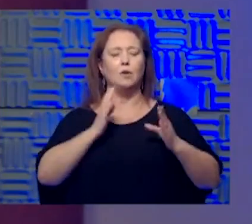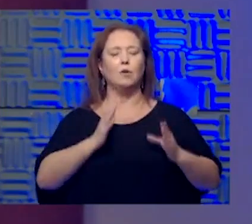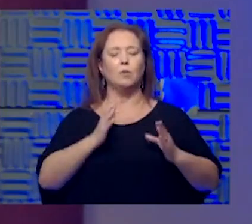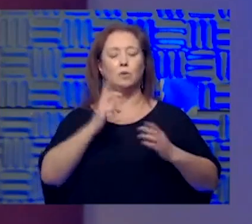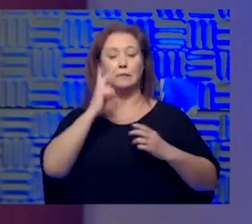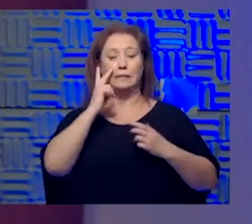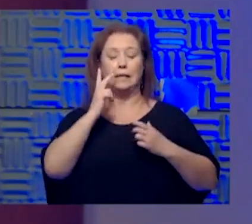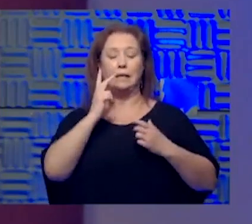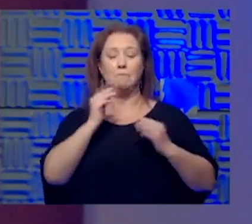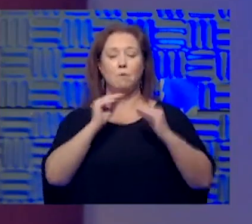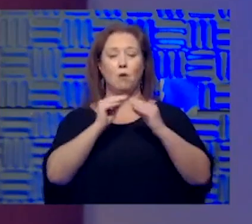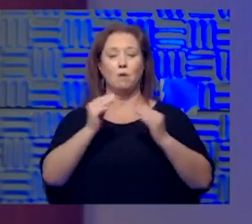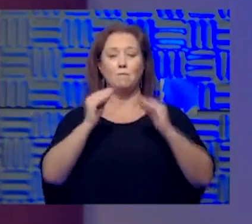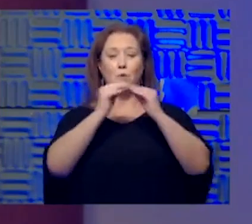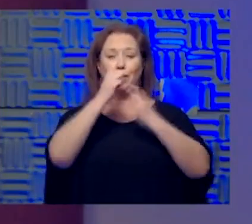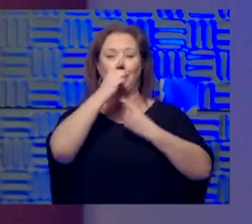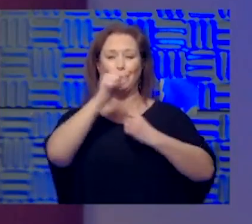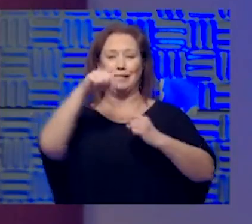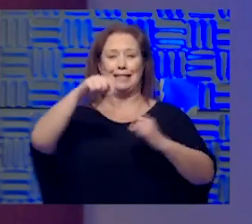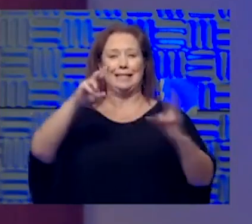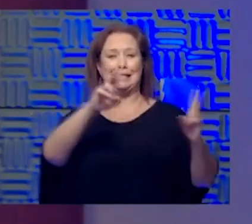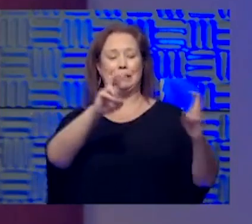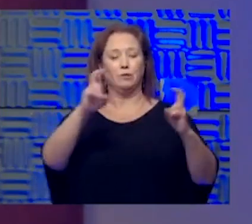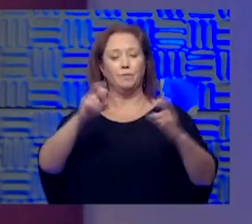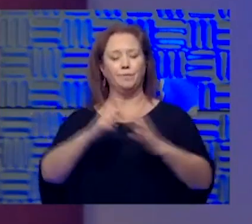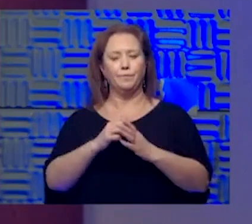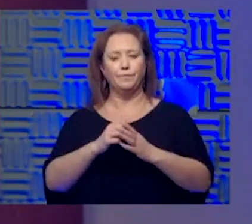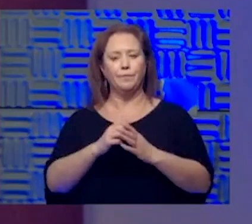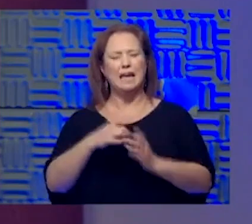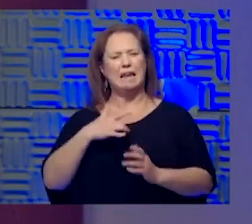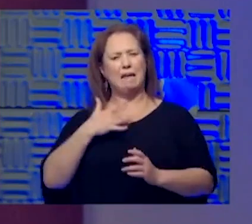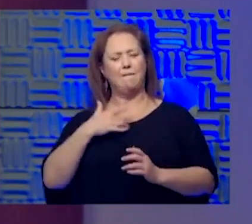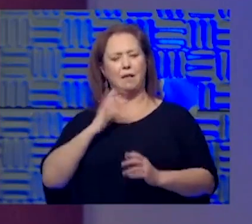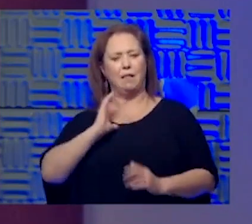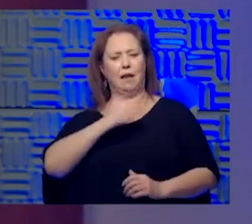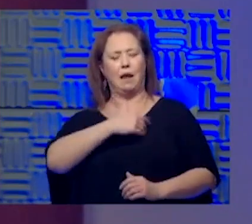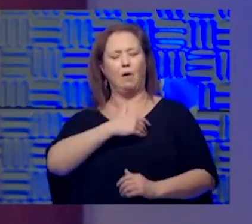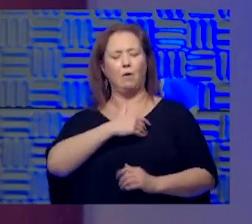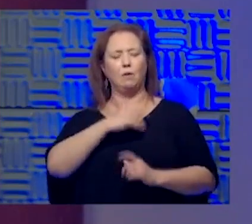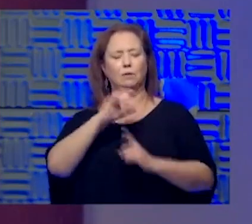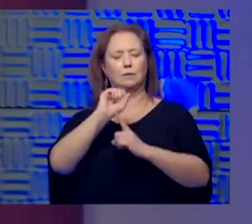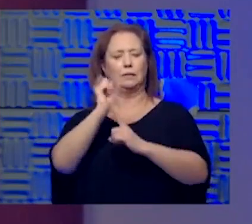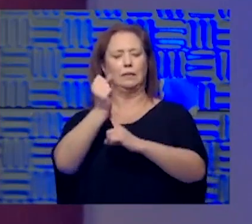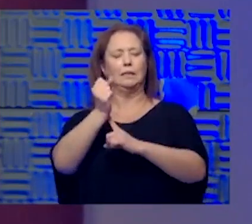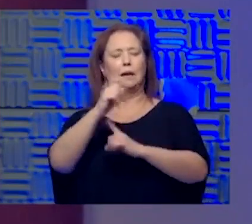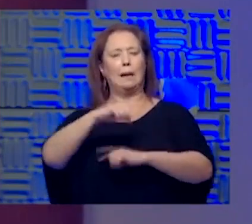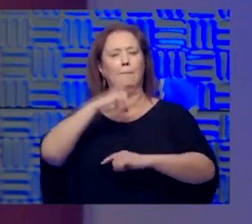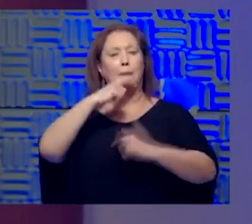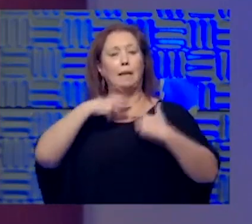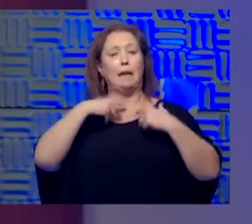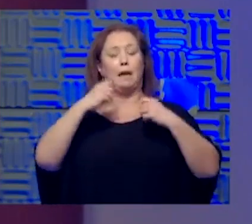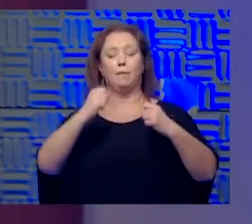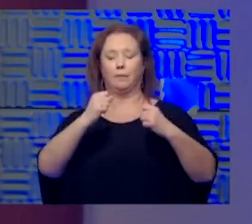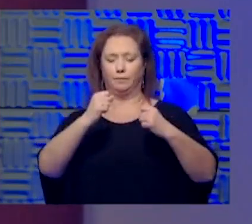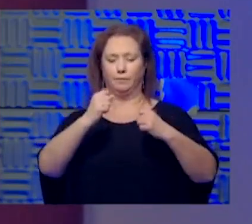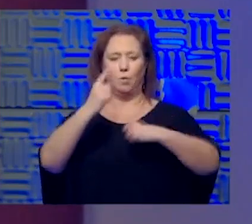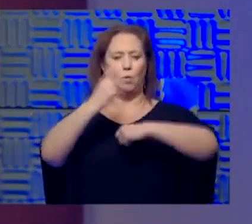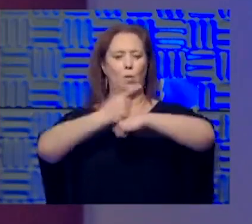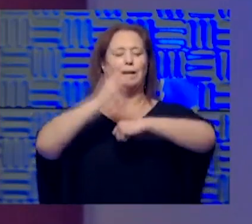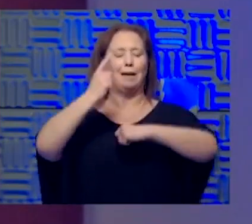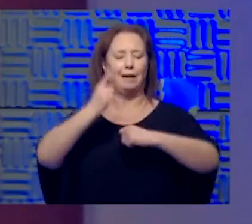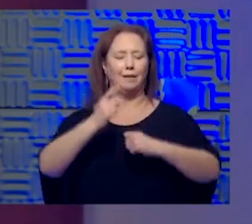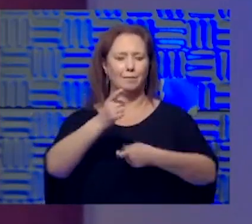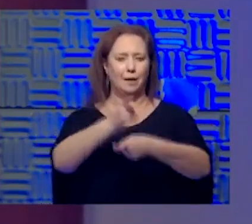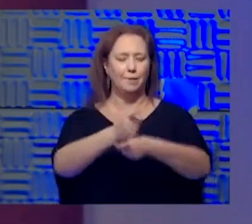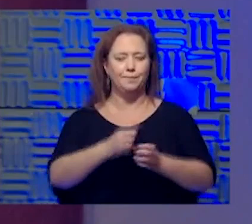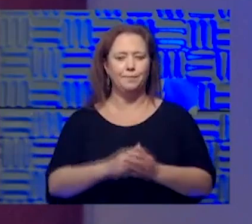interest in this issue. But I feel like in a lot of our public health settings, it is only good for about one day.